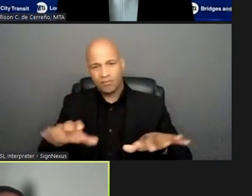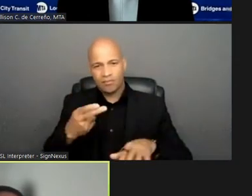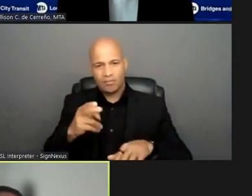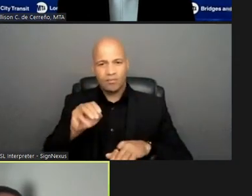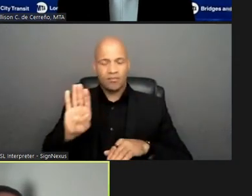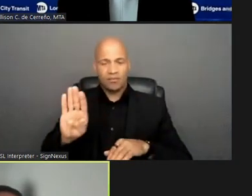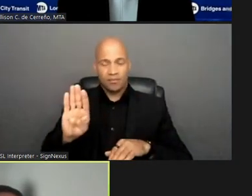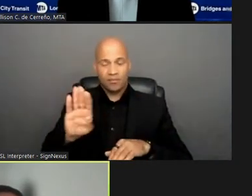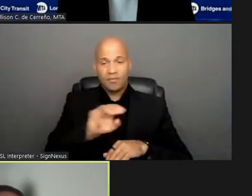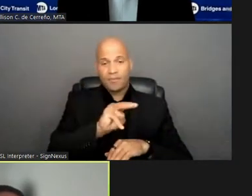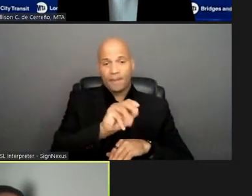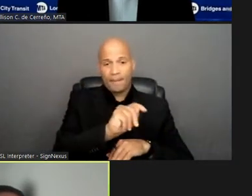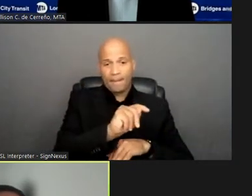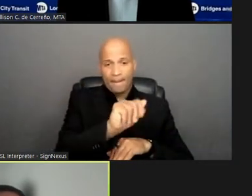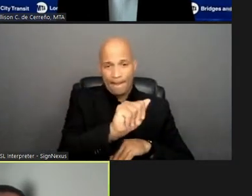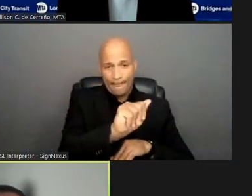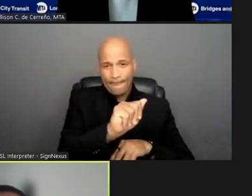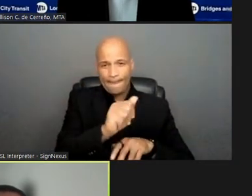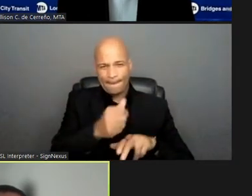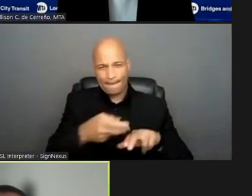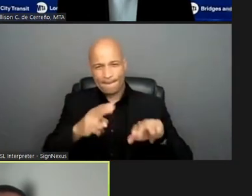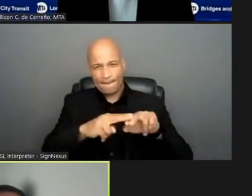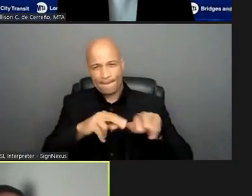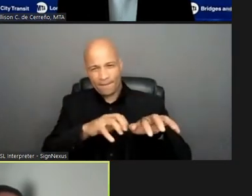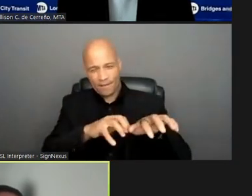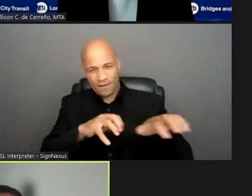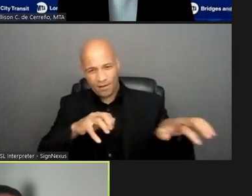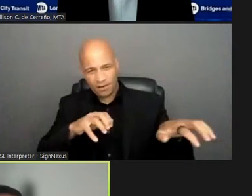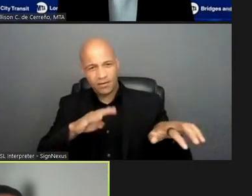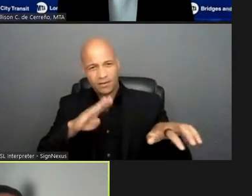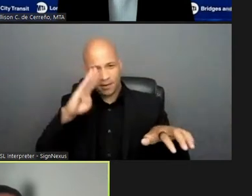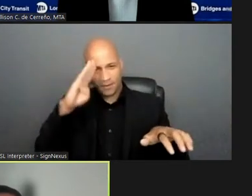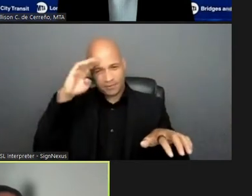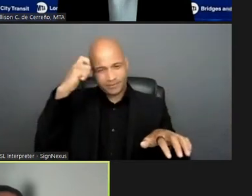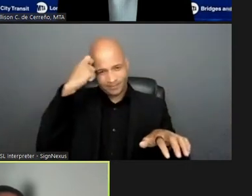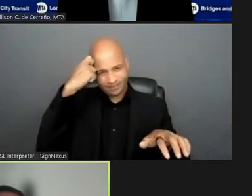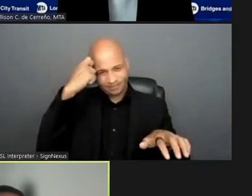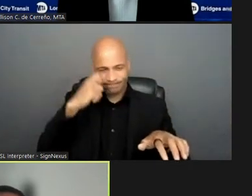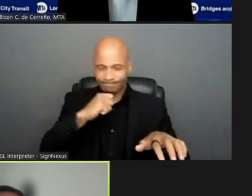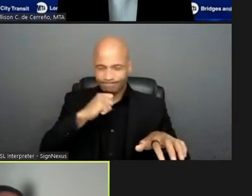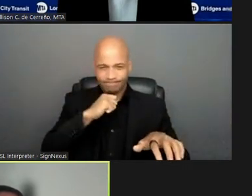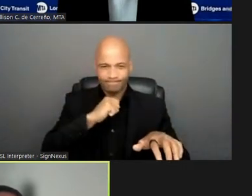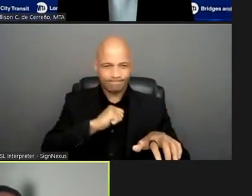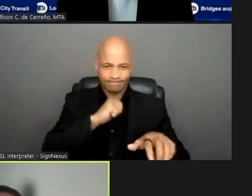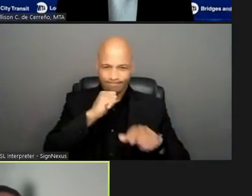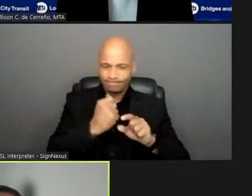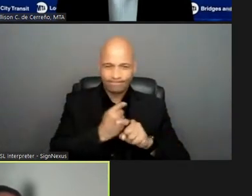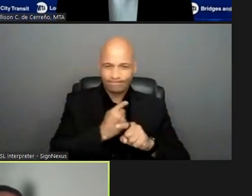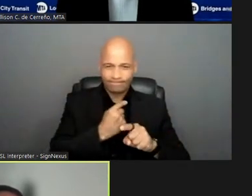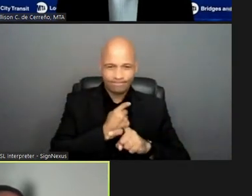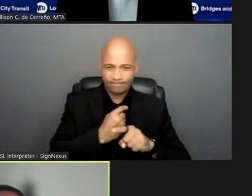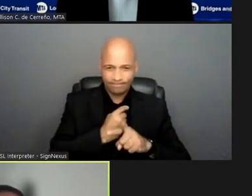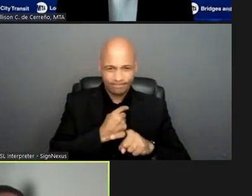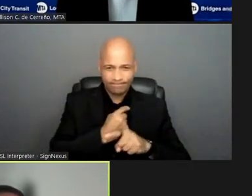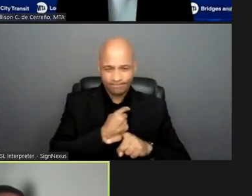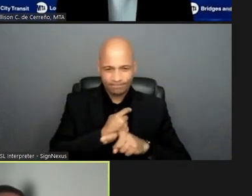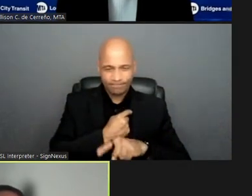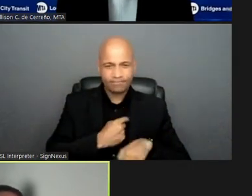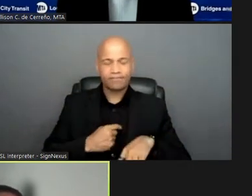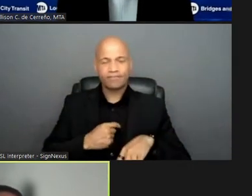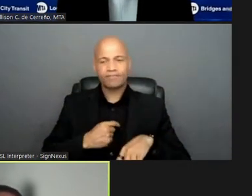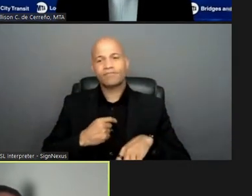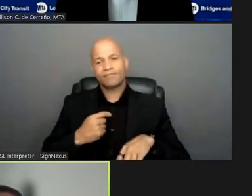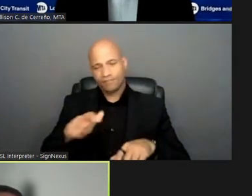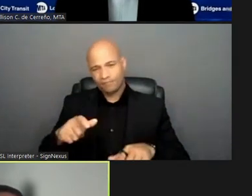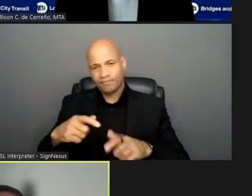intent to address increased traffic and emissions in the Bronx is woefully inadequate the MTA and the Hoka Administration have obligations